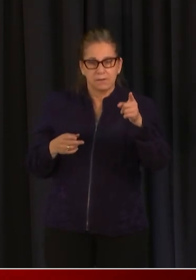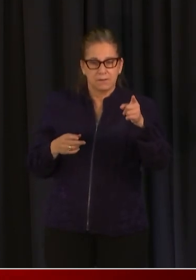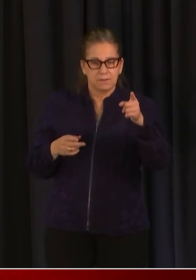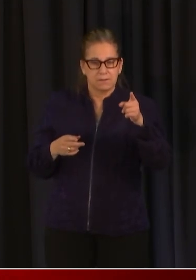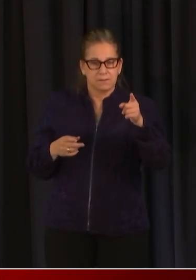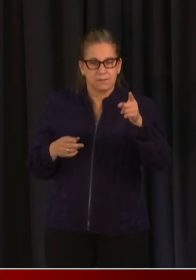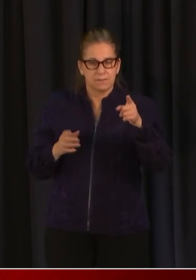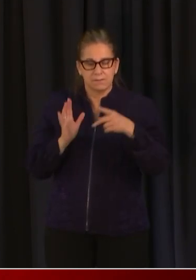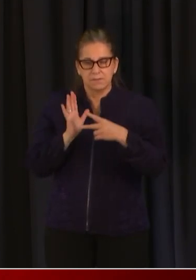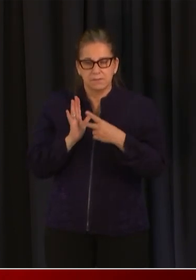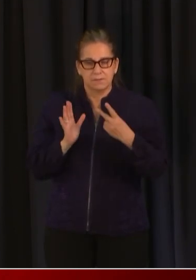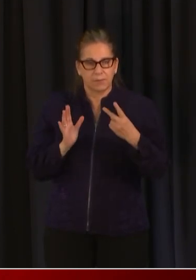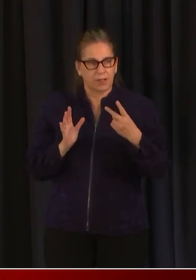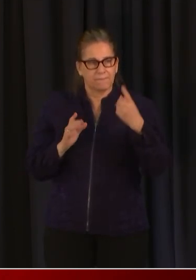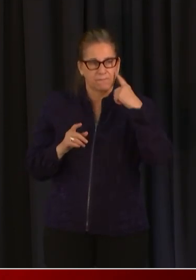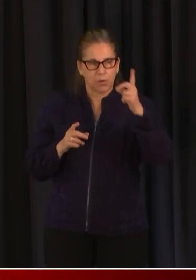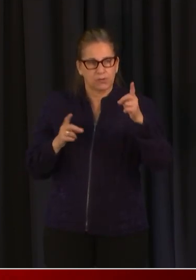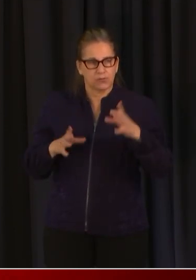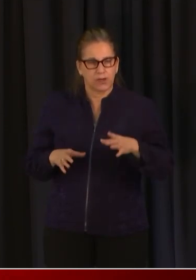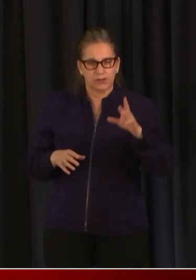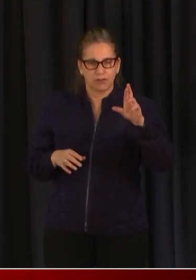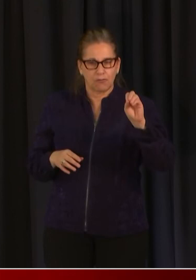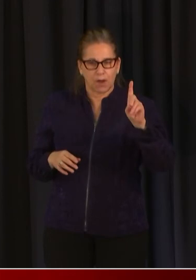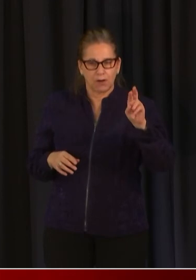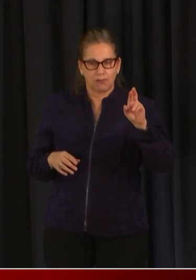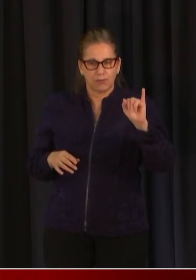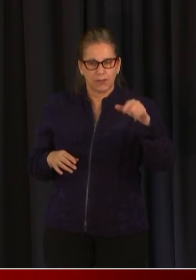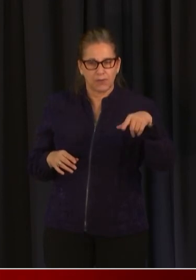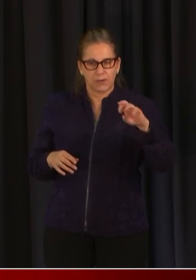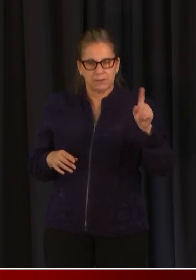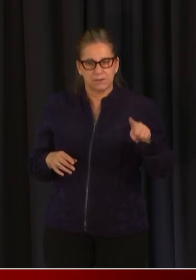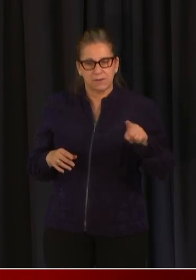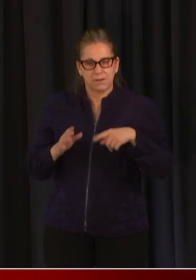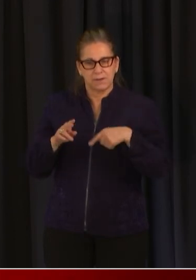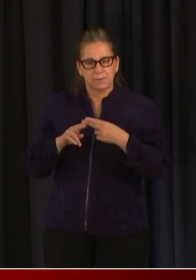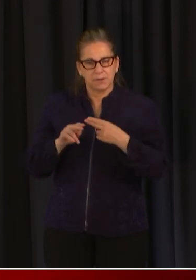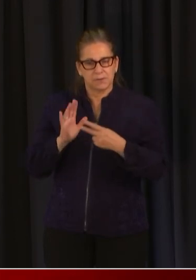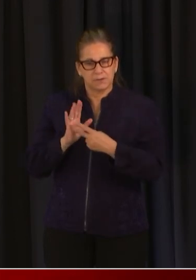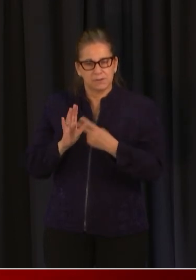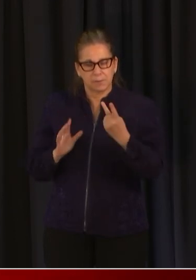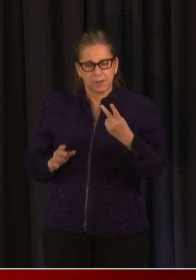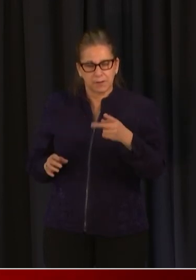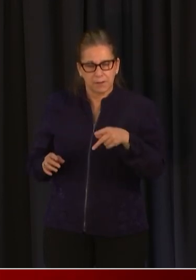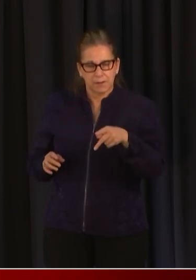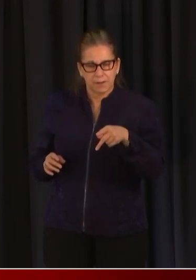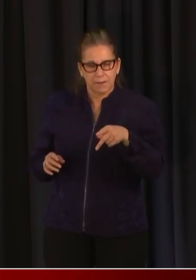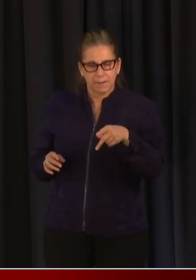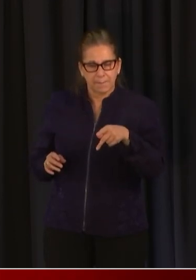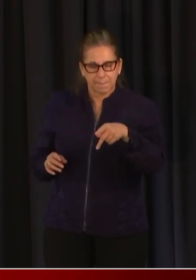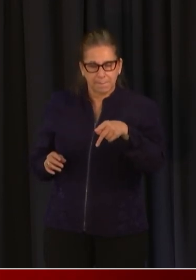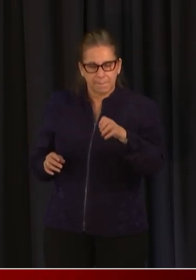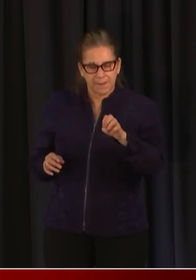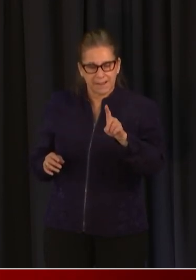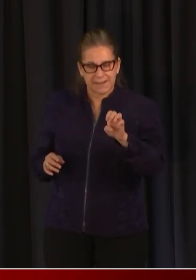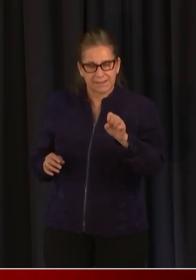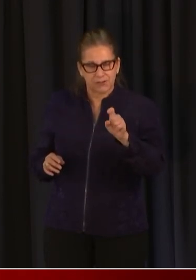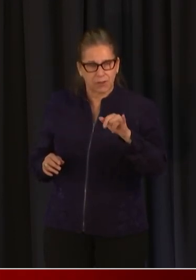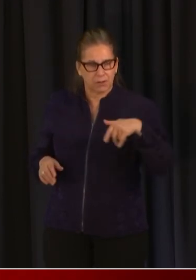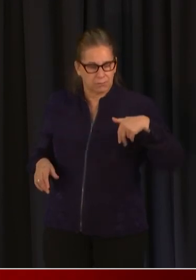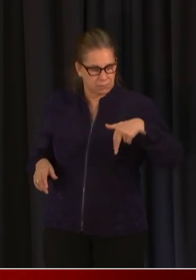double pedestrian fatal that occurred near Haynes Point? One, if you know anything about